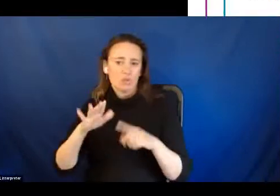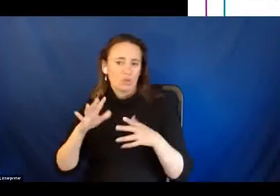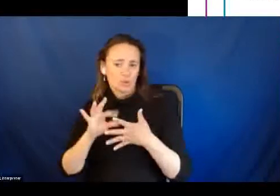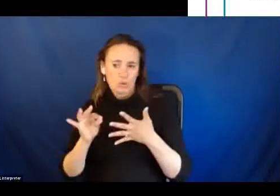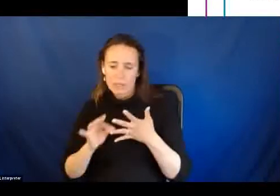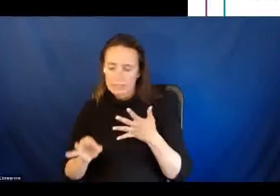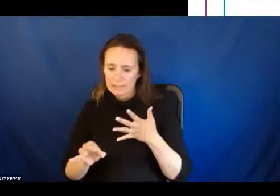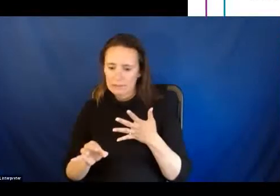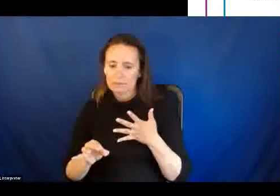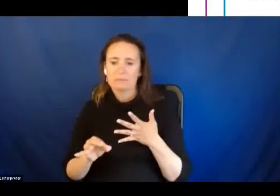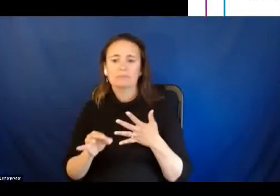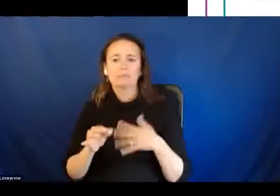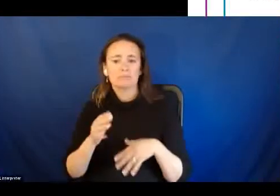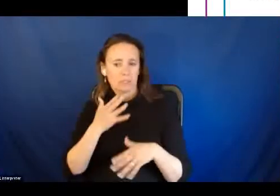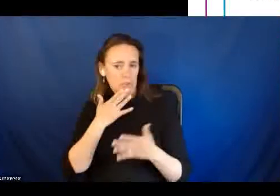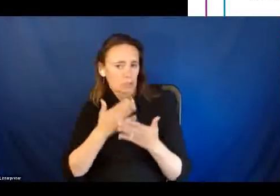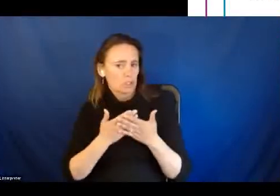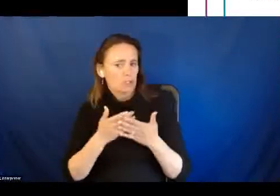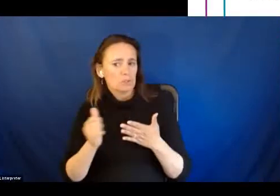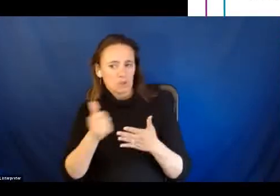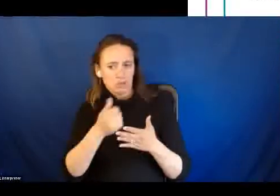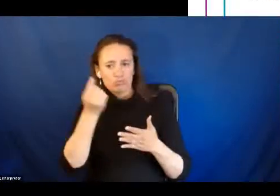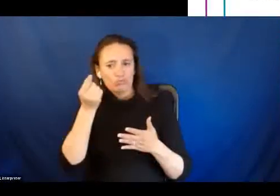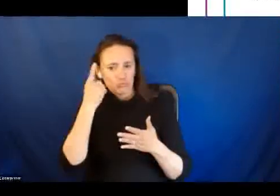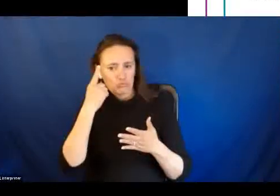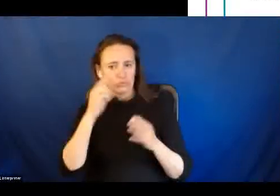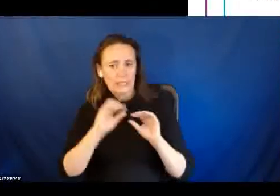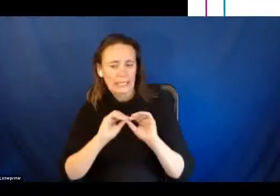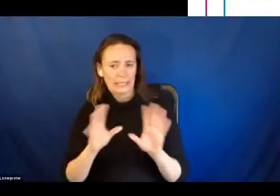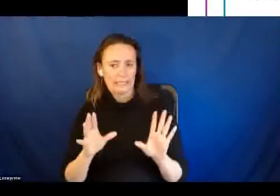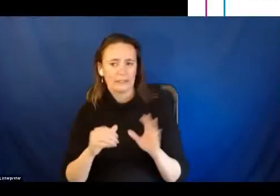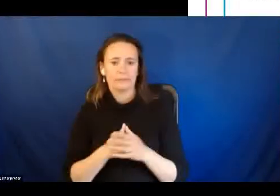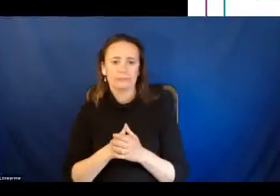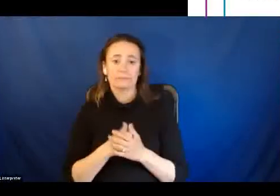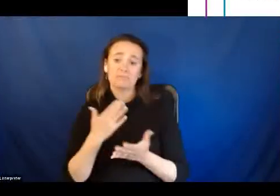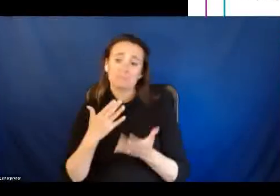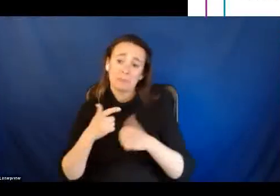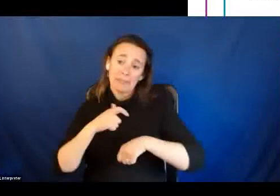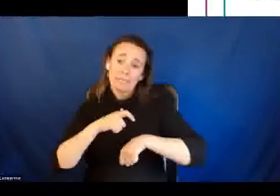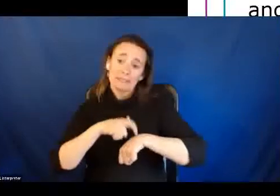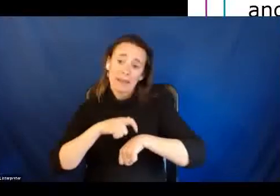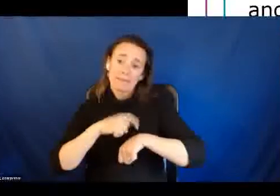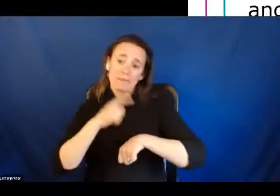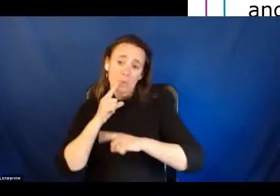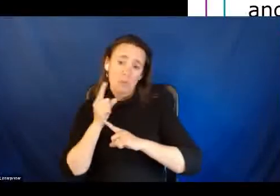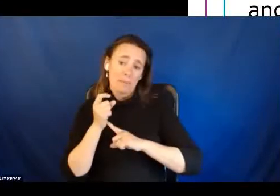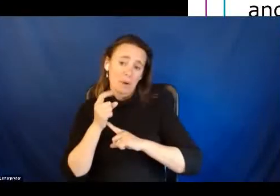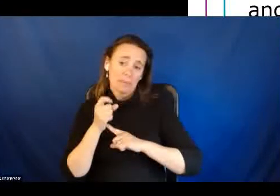validation, you all got it. I think we have time to do one more.